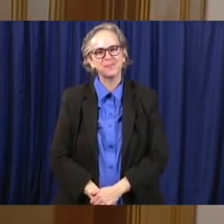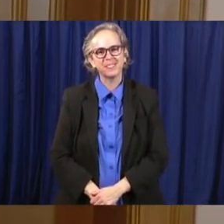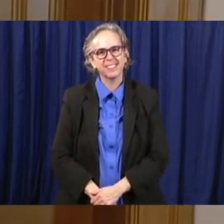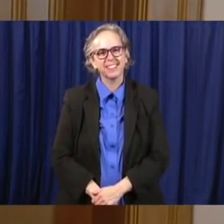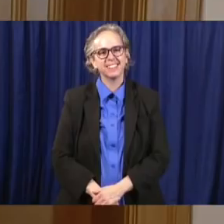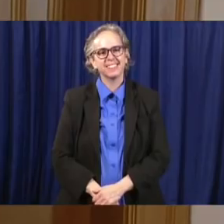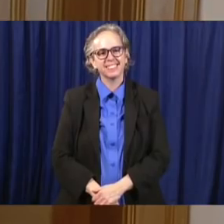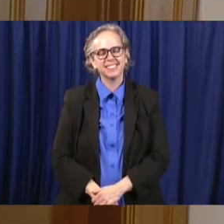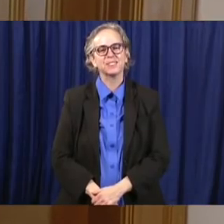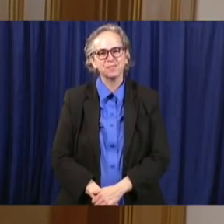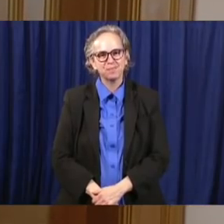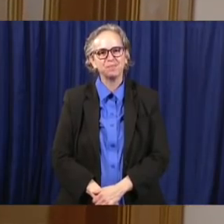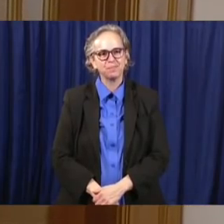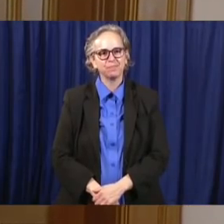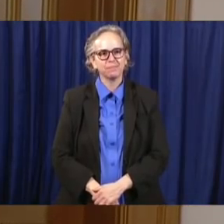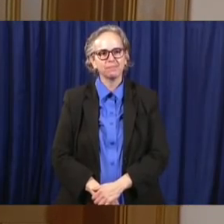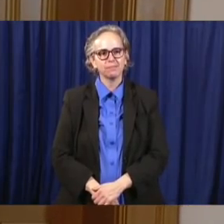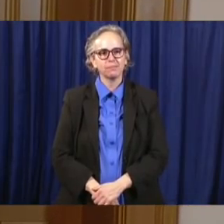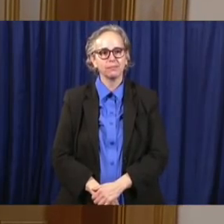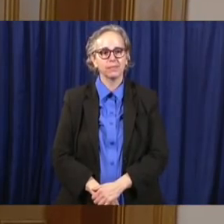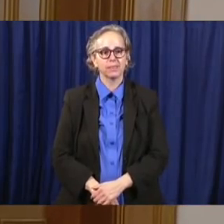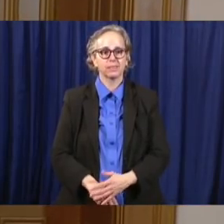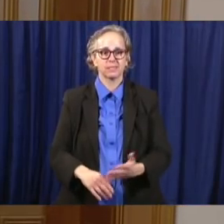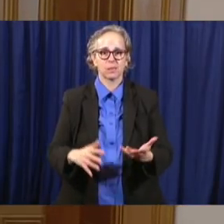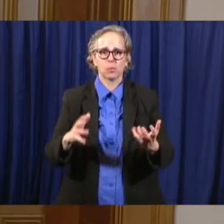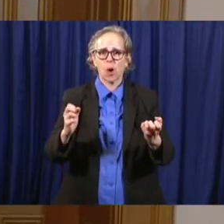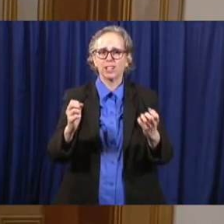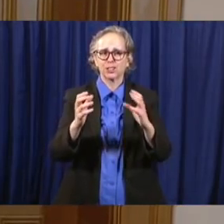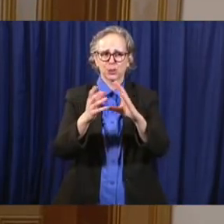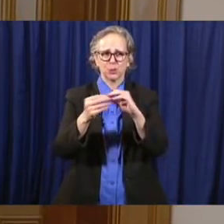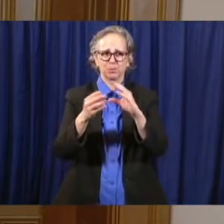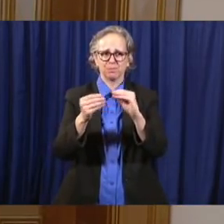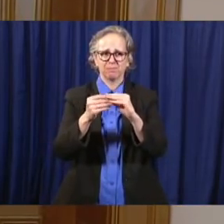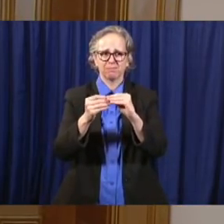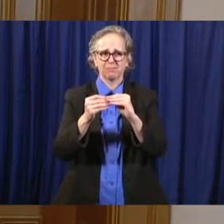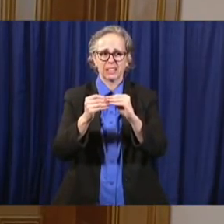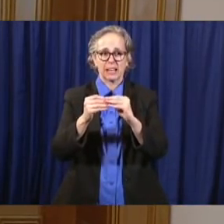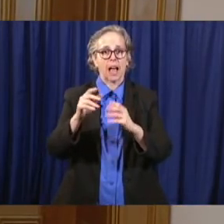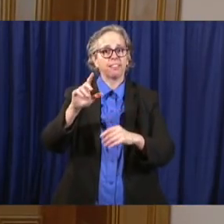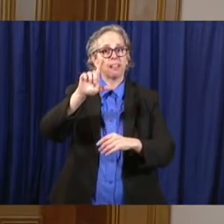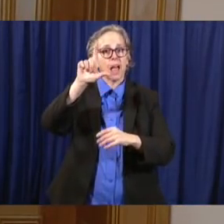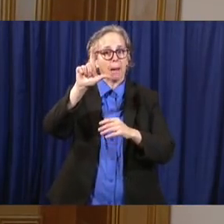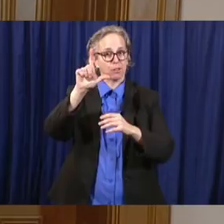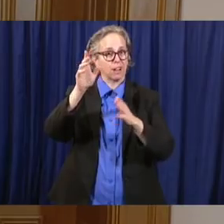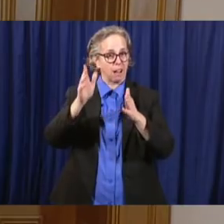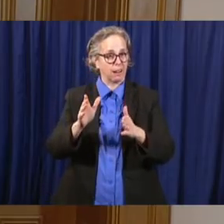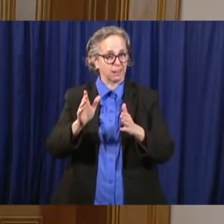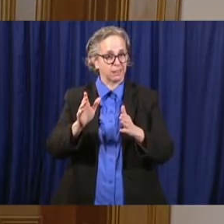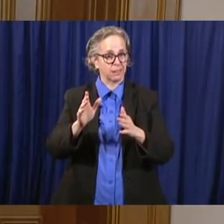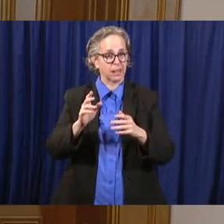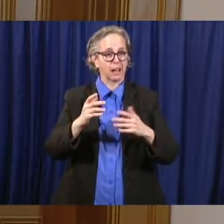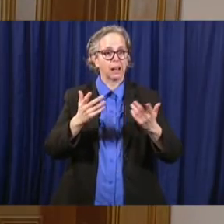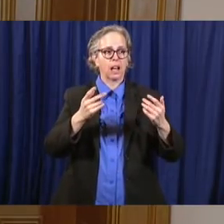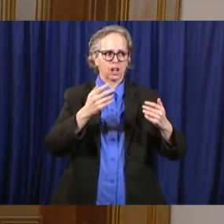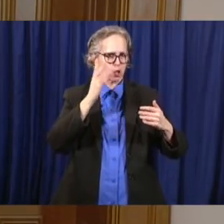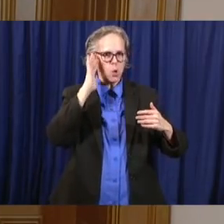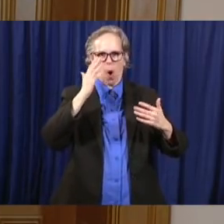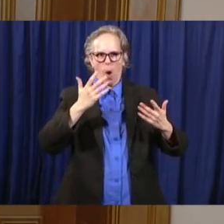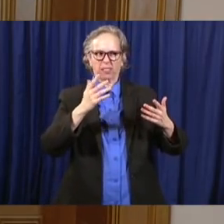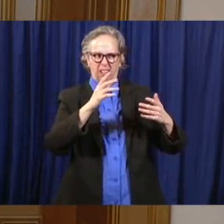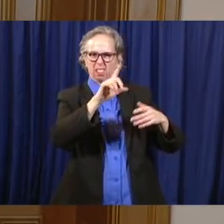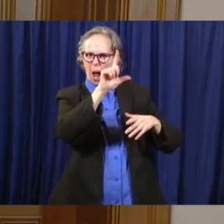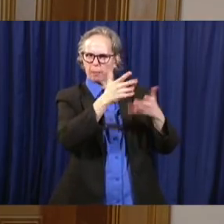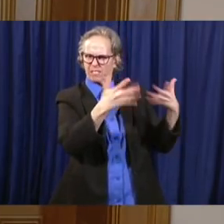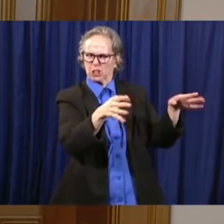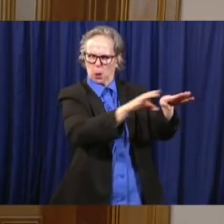want to say something about our librarians. The physical libraries are closed, but